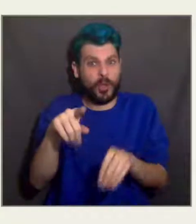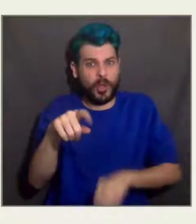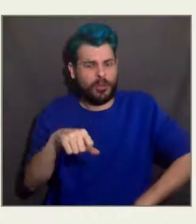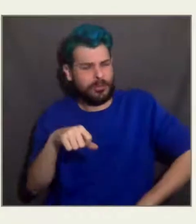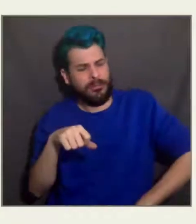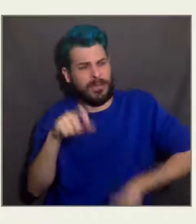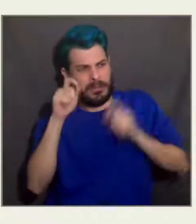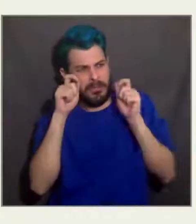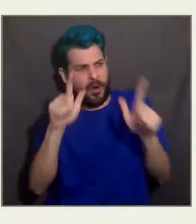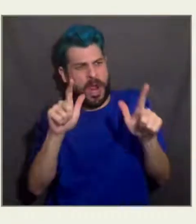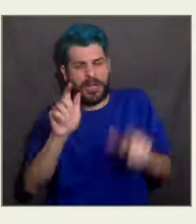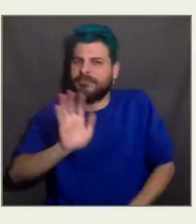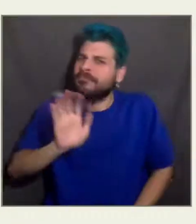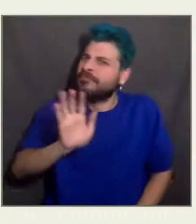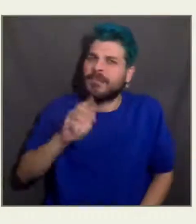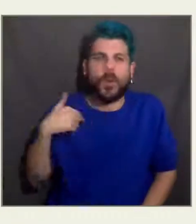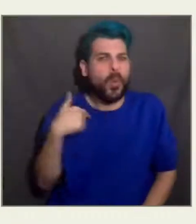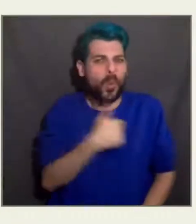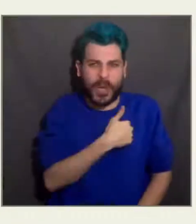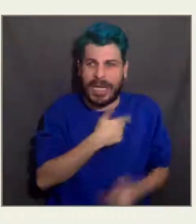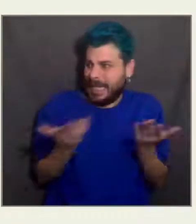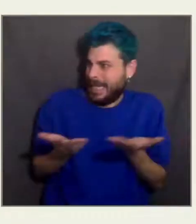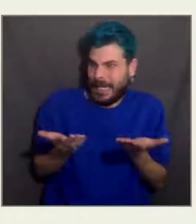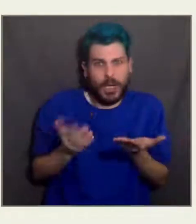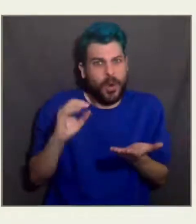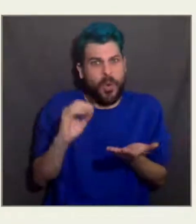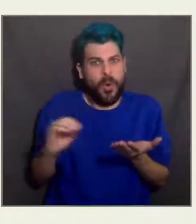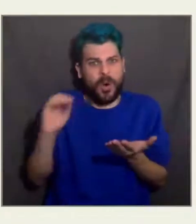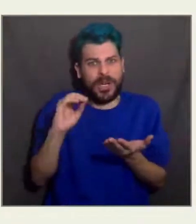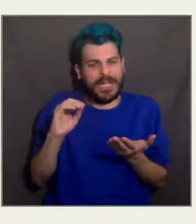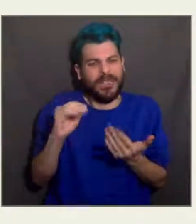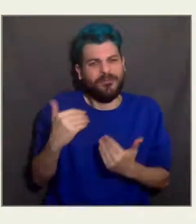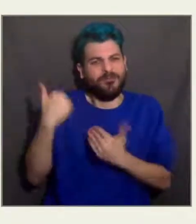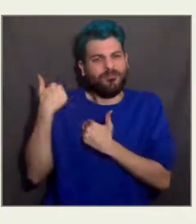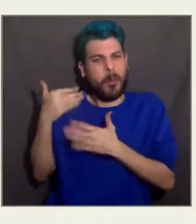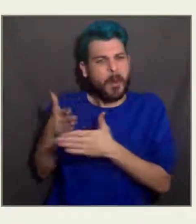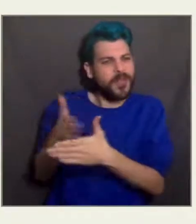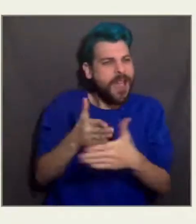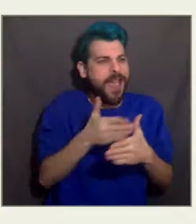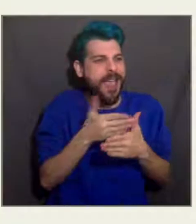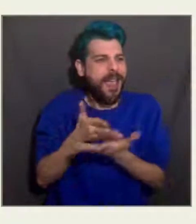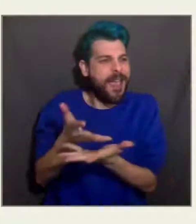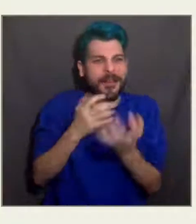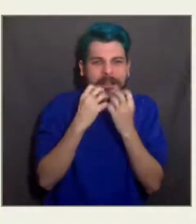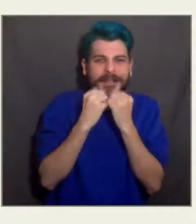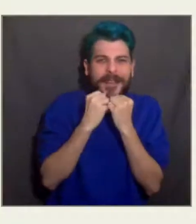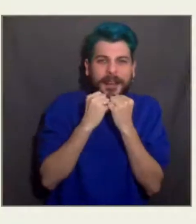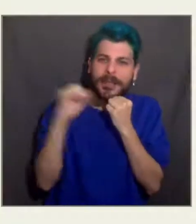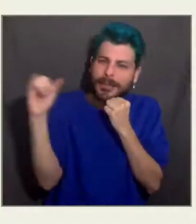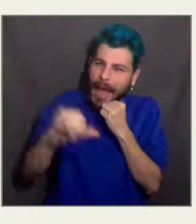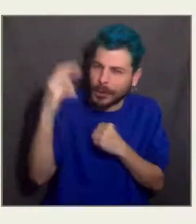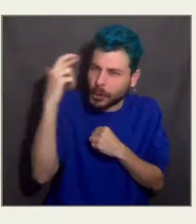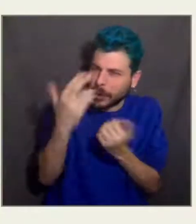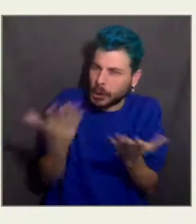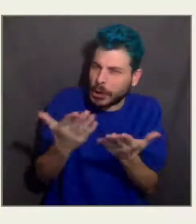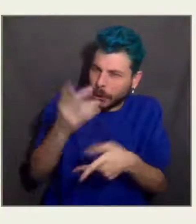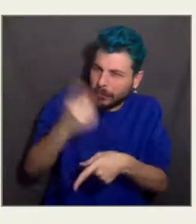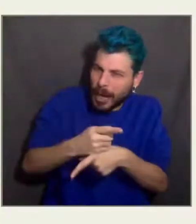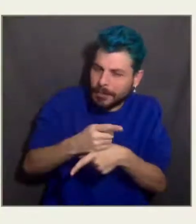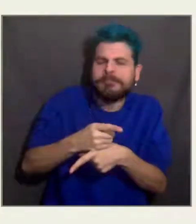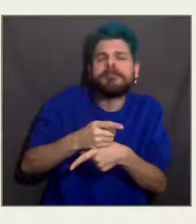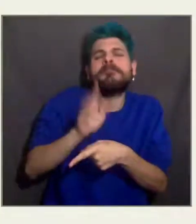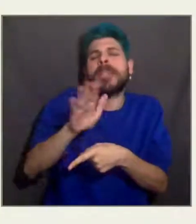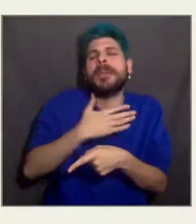and shared responsibility is part of what brought you here. I'm hoping that you'll visit my webpage at